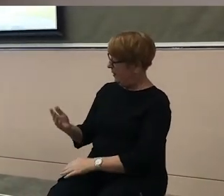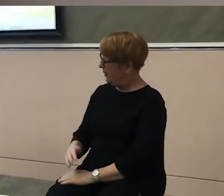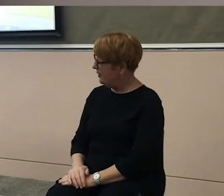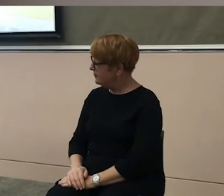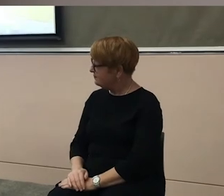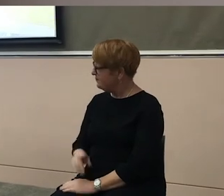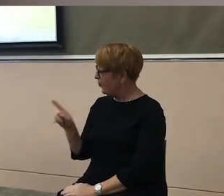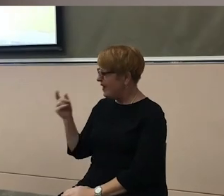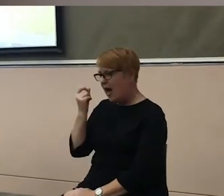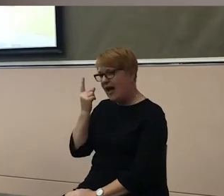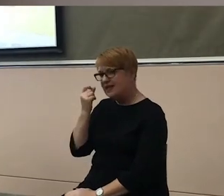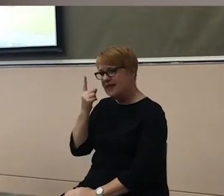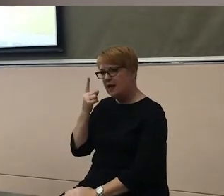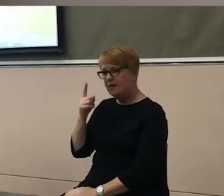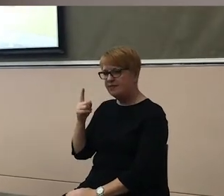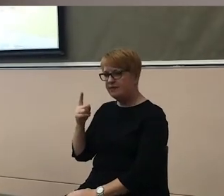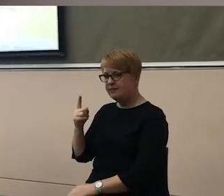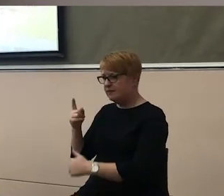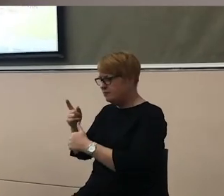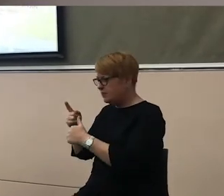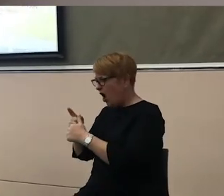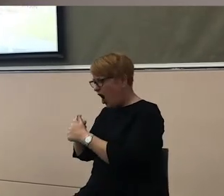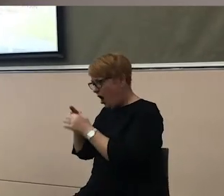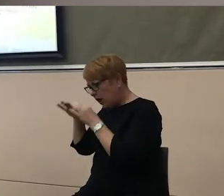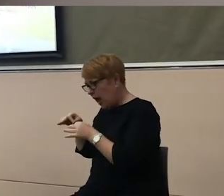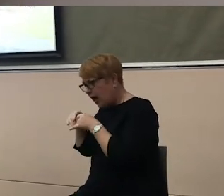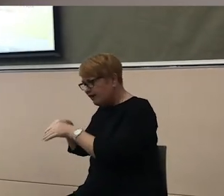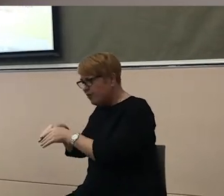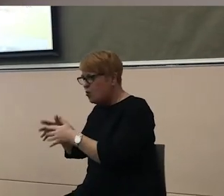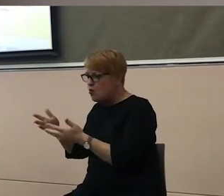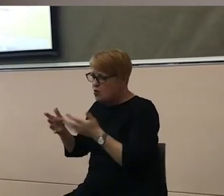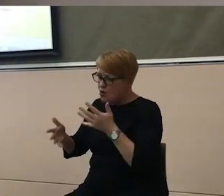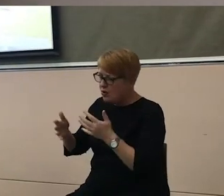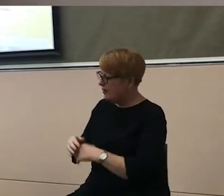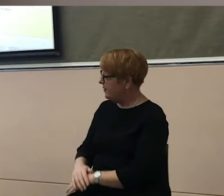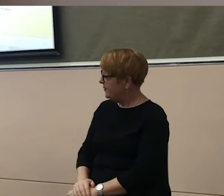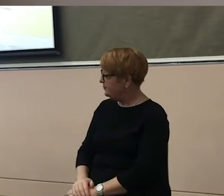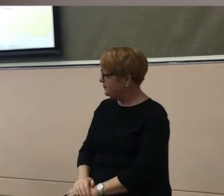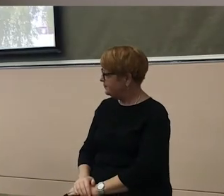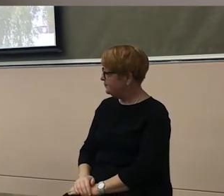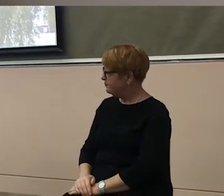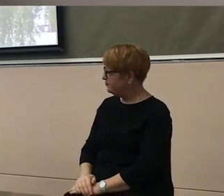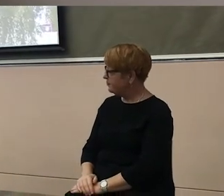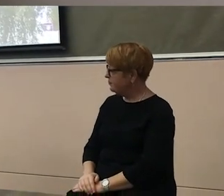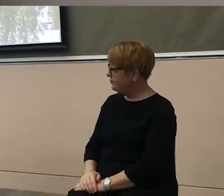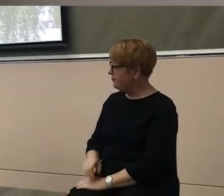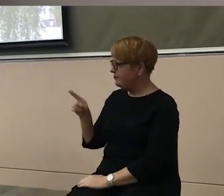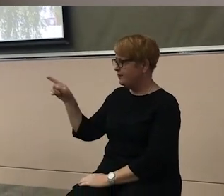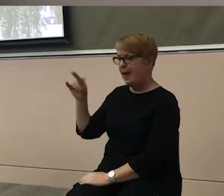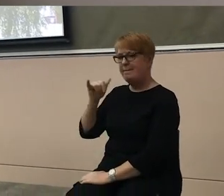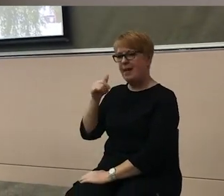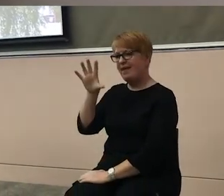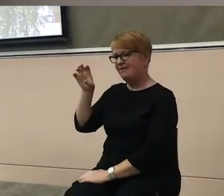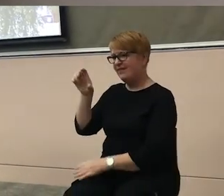and those traces? And do you know what, like years and years ago, like probably 15 years ago, I came across this